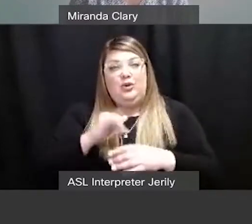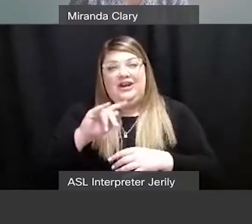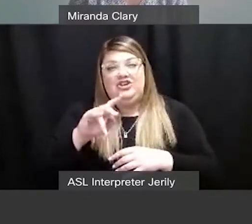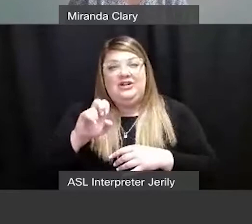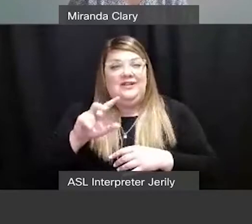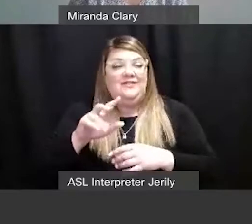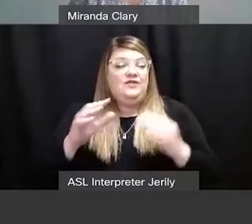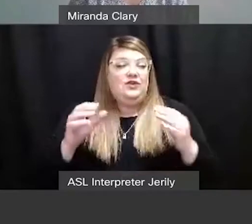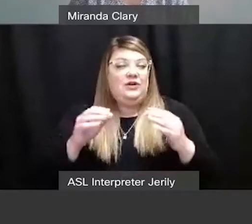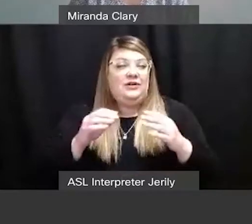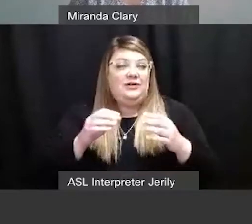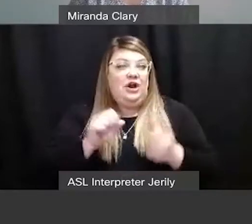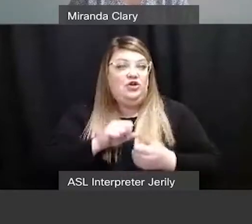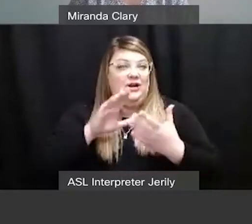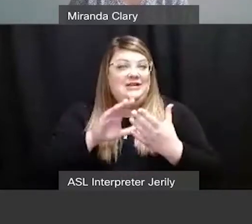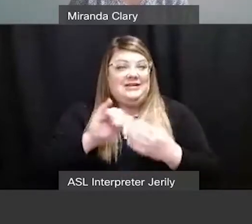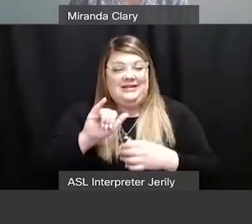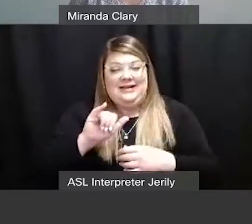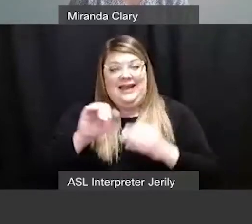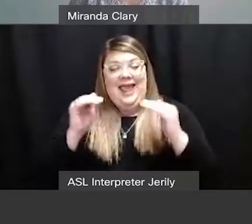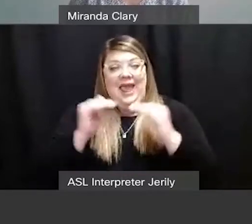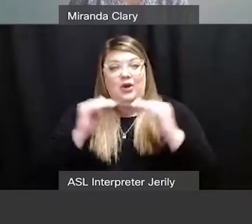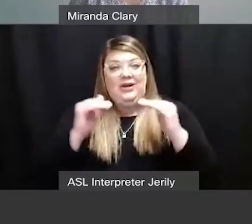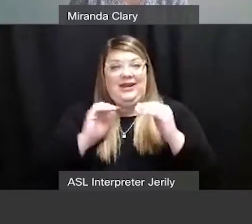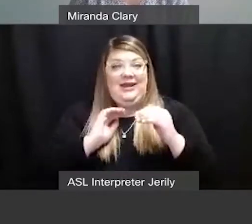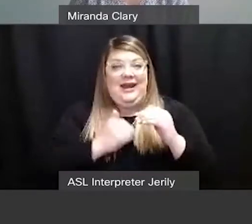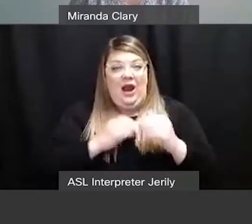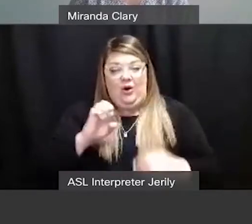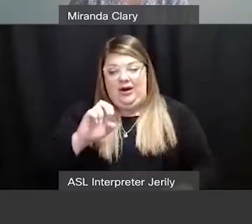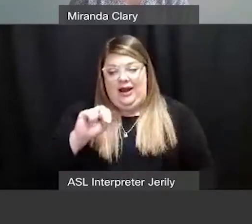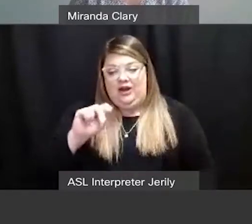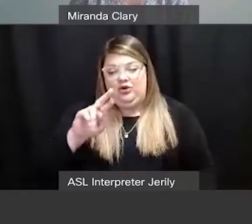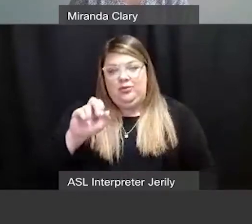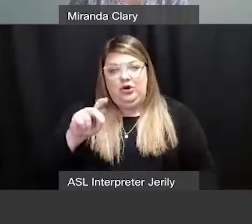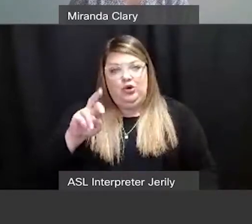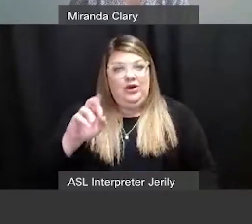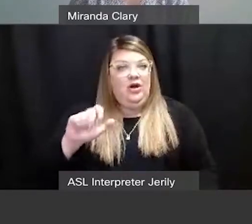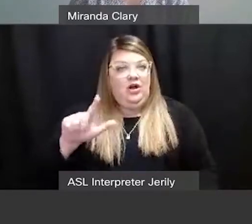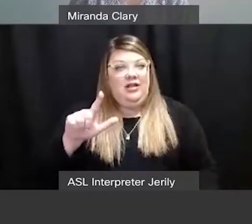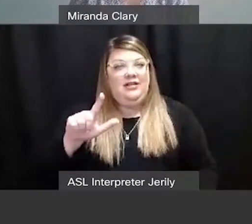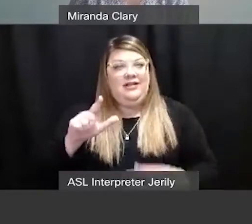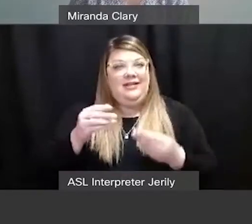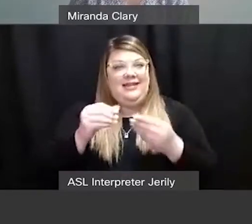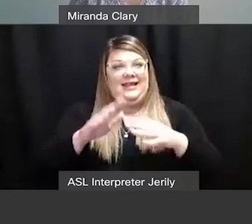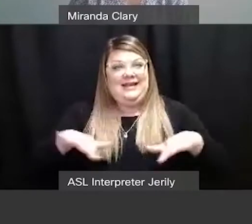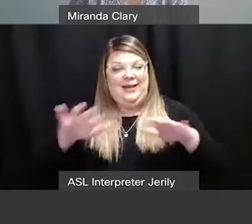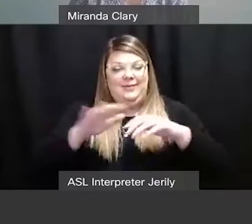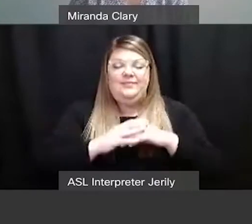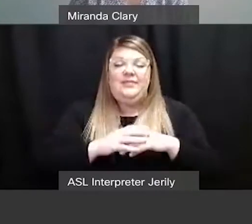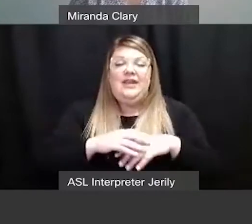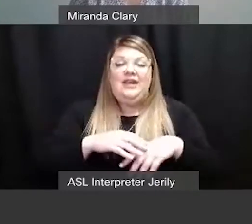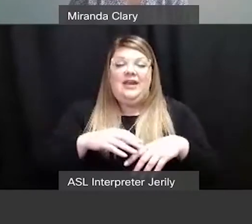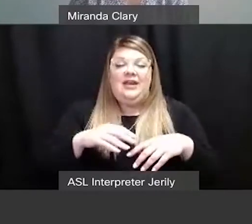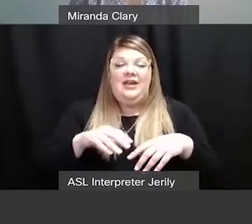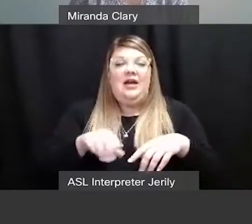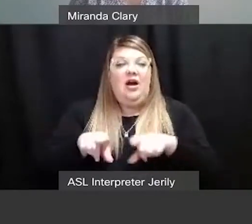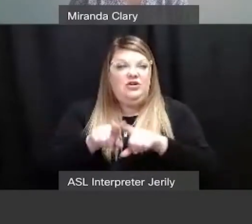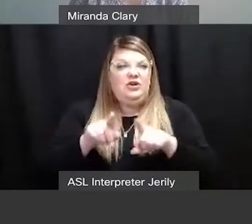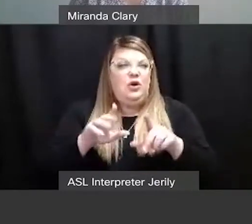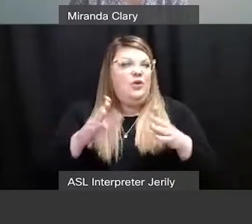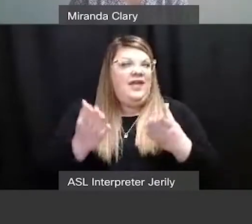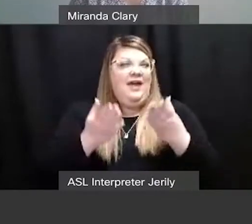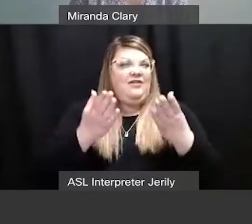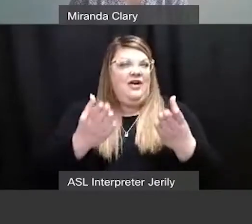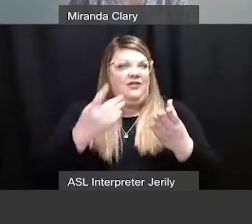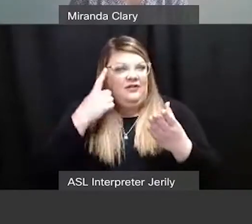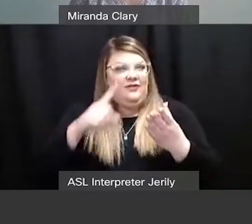in our entrepreneurial landscape that they will have to offer in partnership with the city of San